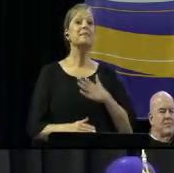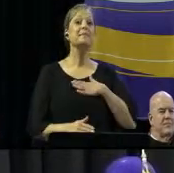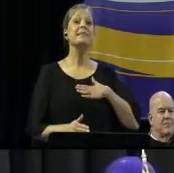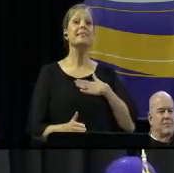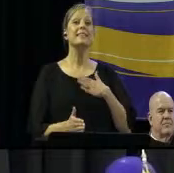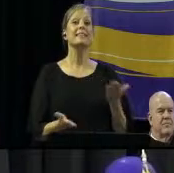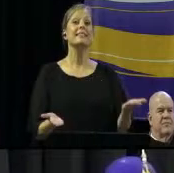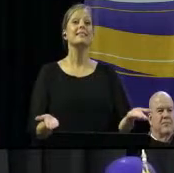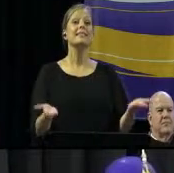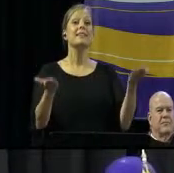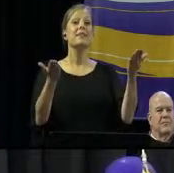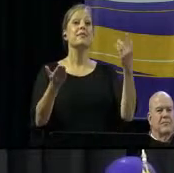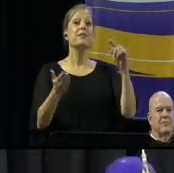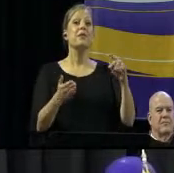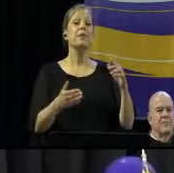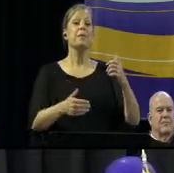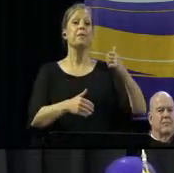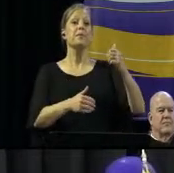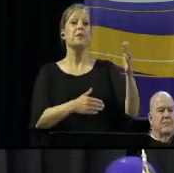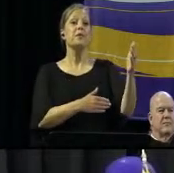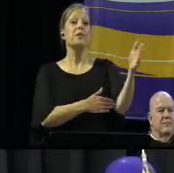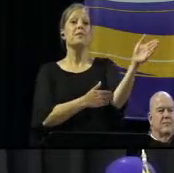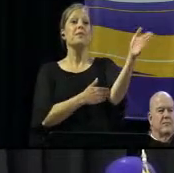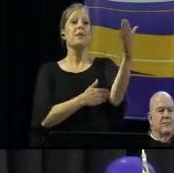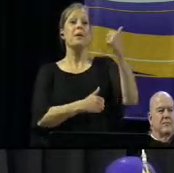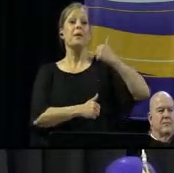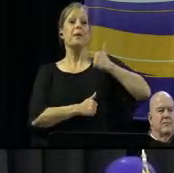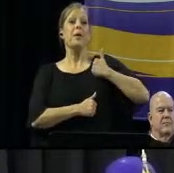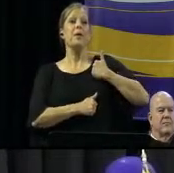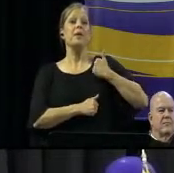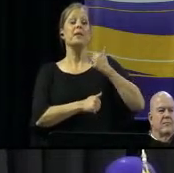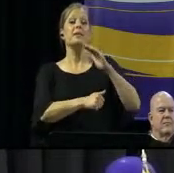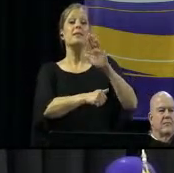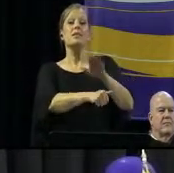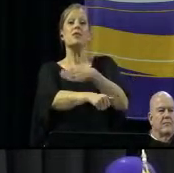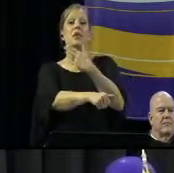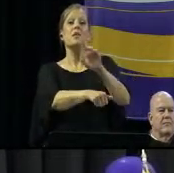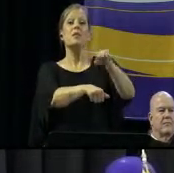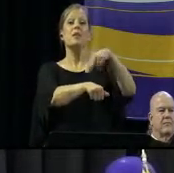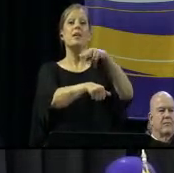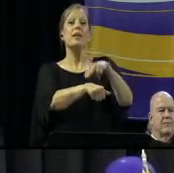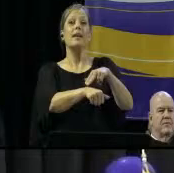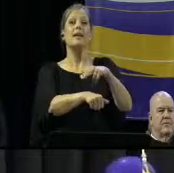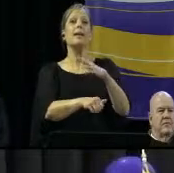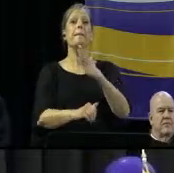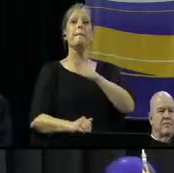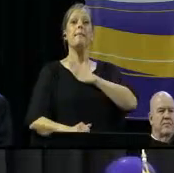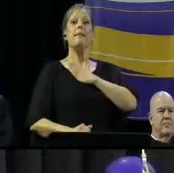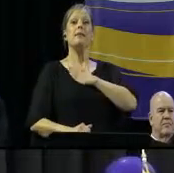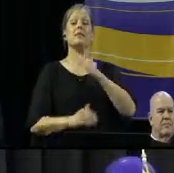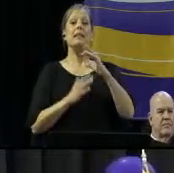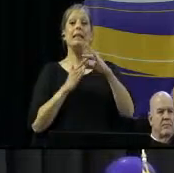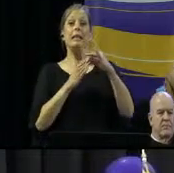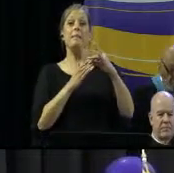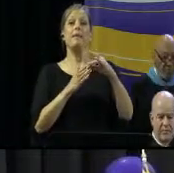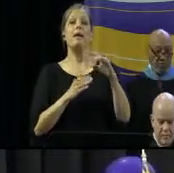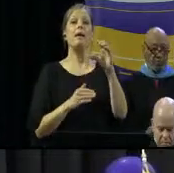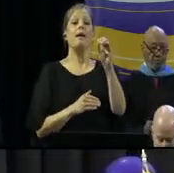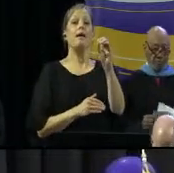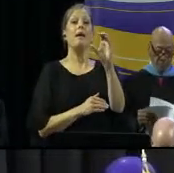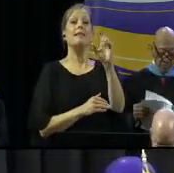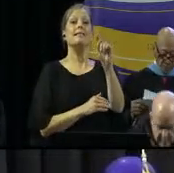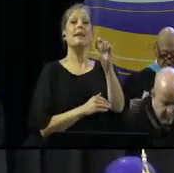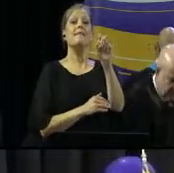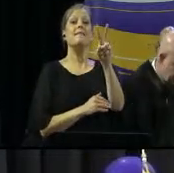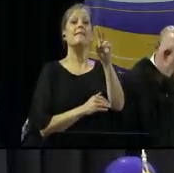Please stand for the Presentation of Colors, National Anthem, and the Pledge of Allegiance led by Octavia Edwards, our Senior Class Treasurer.